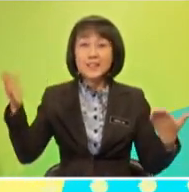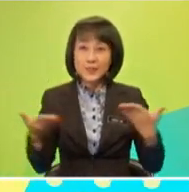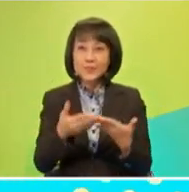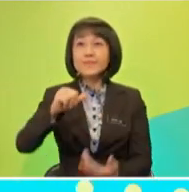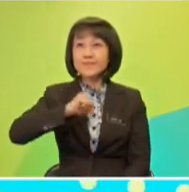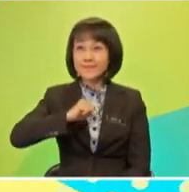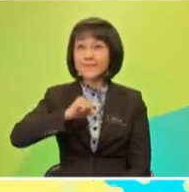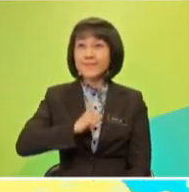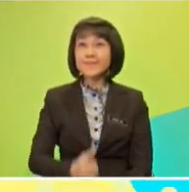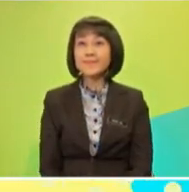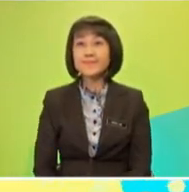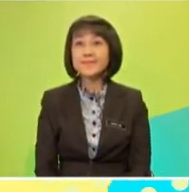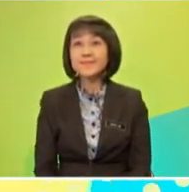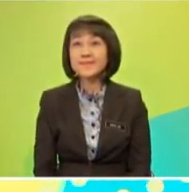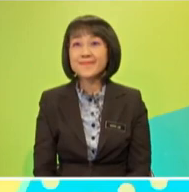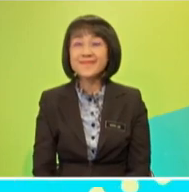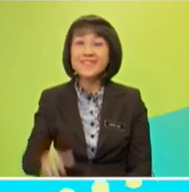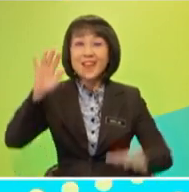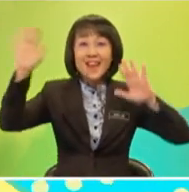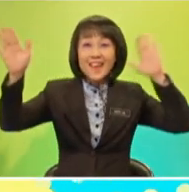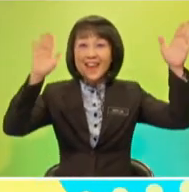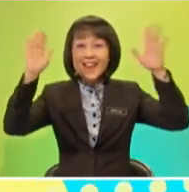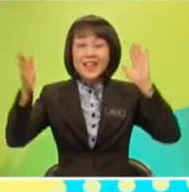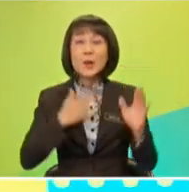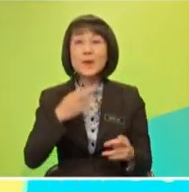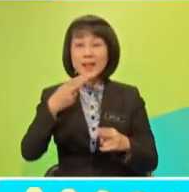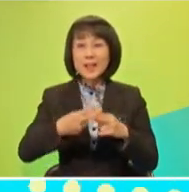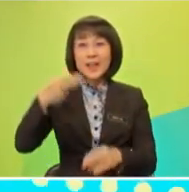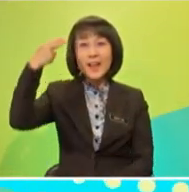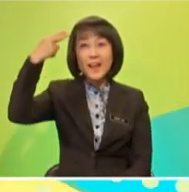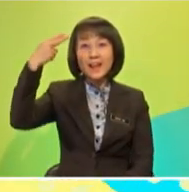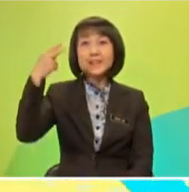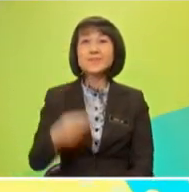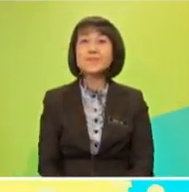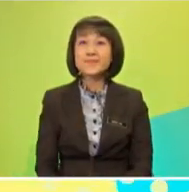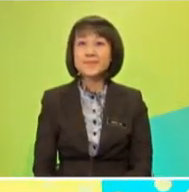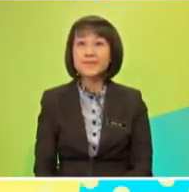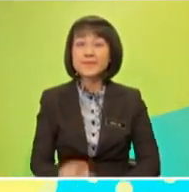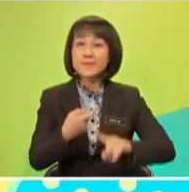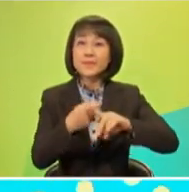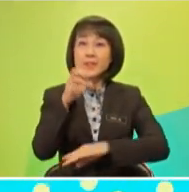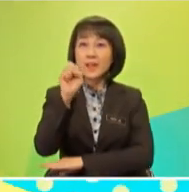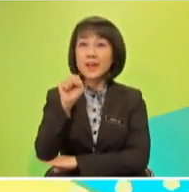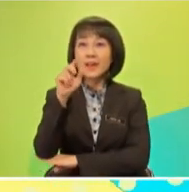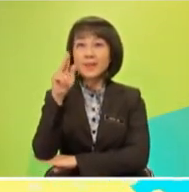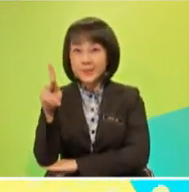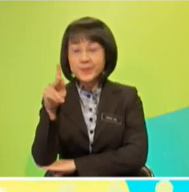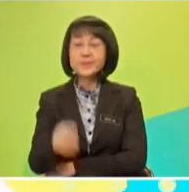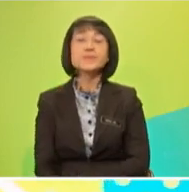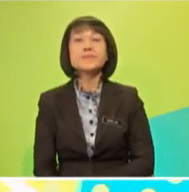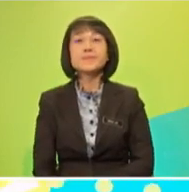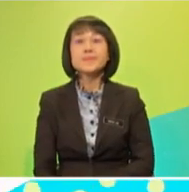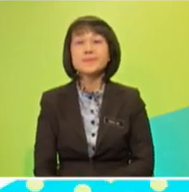yourself. Hi everyone, my name is Haris Izafri from SK Pusing Utama 2,